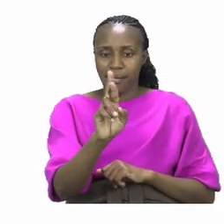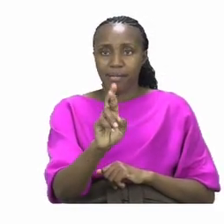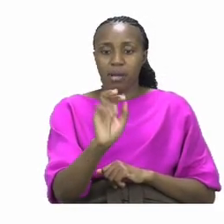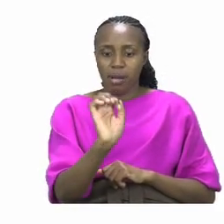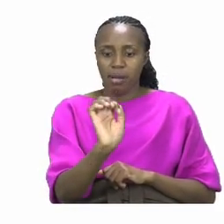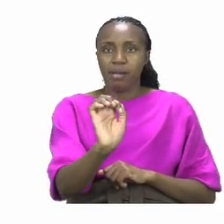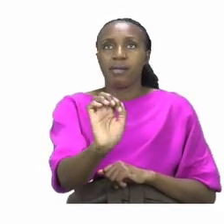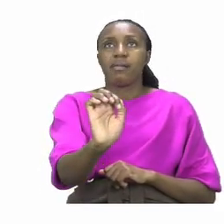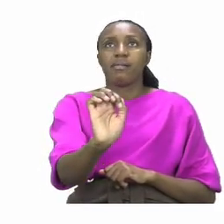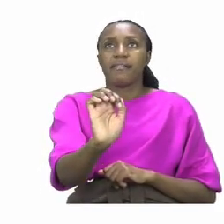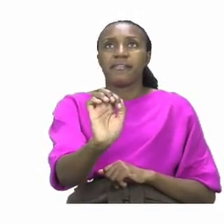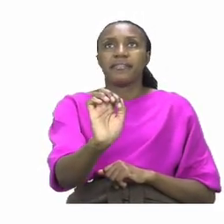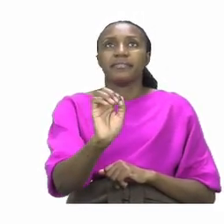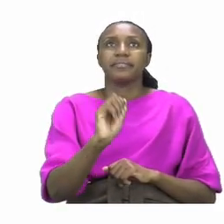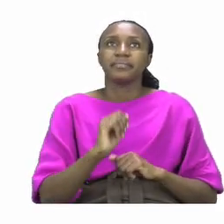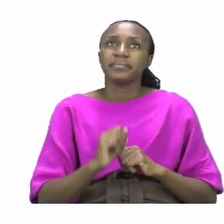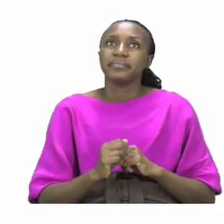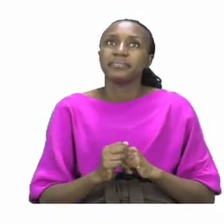the sentence.